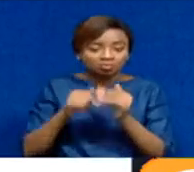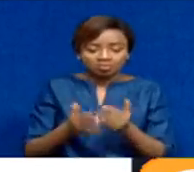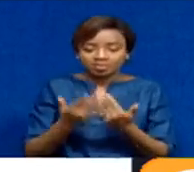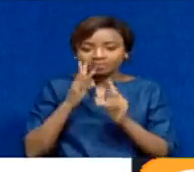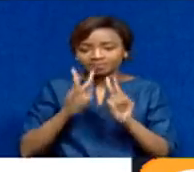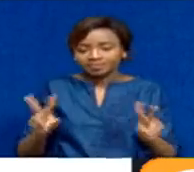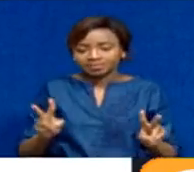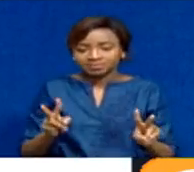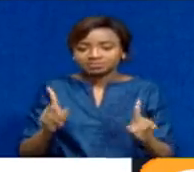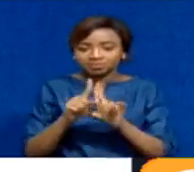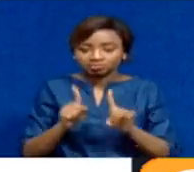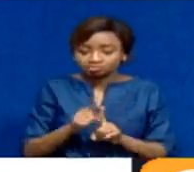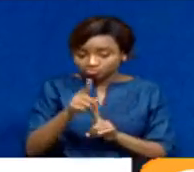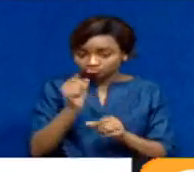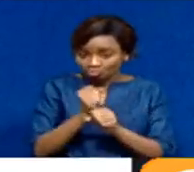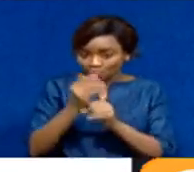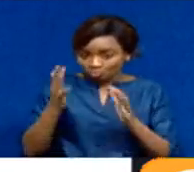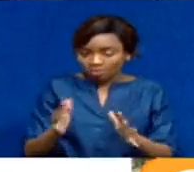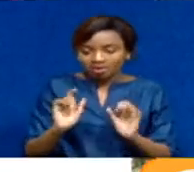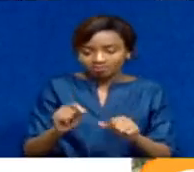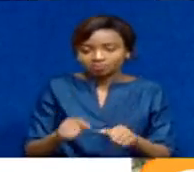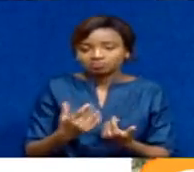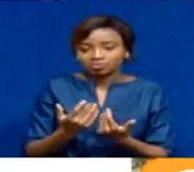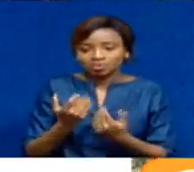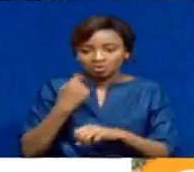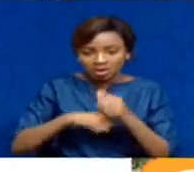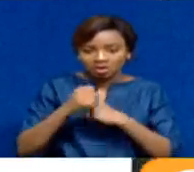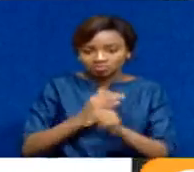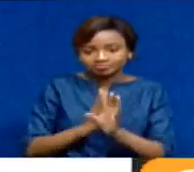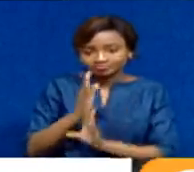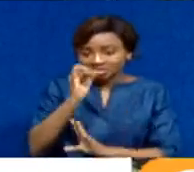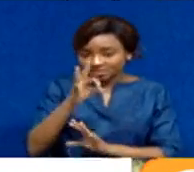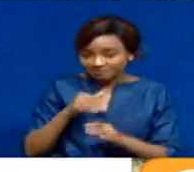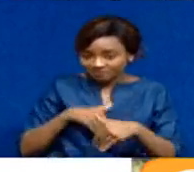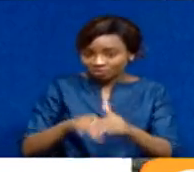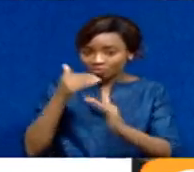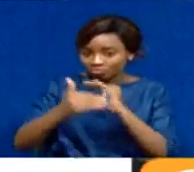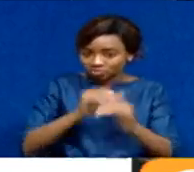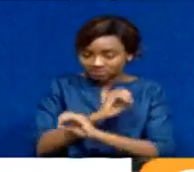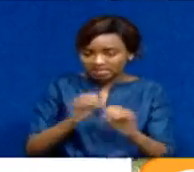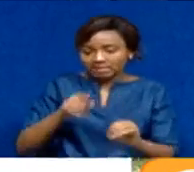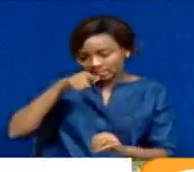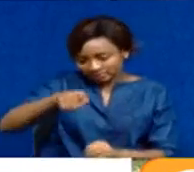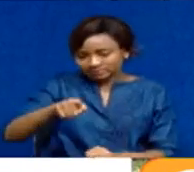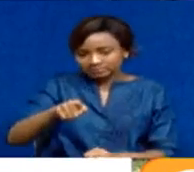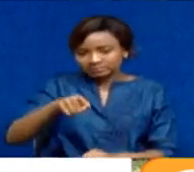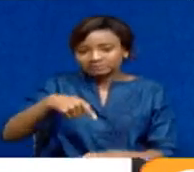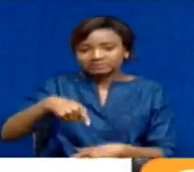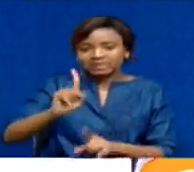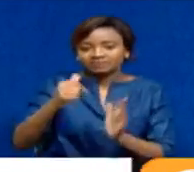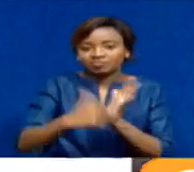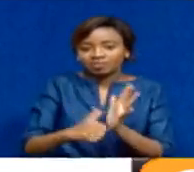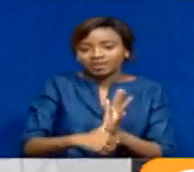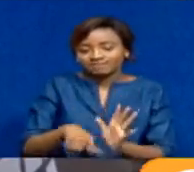in the region and hold fishermen from both countries accountable if they fail to follow due procedures and meet their end of the